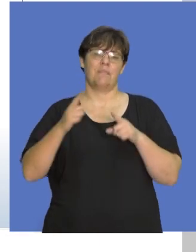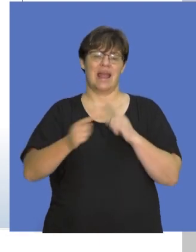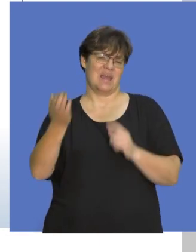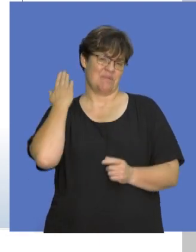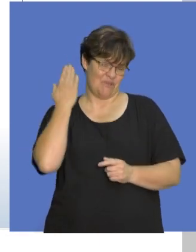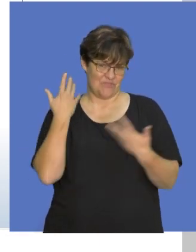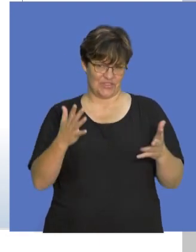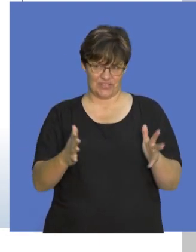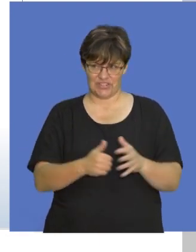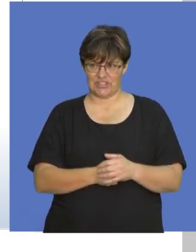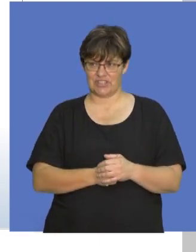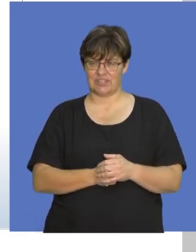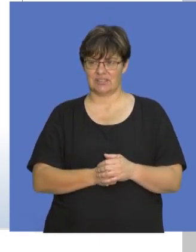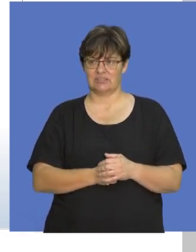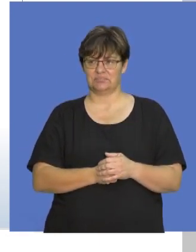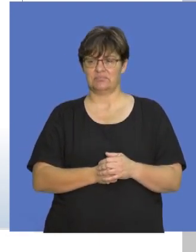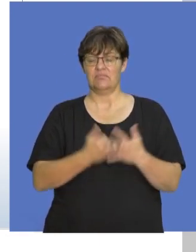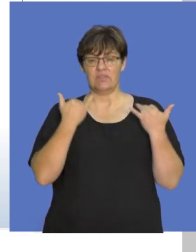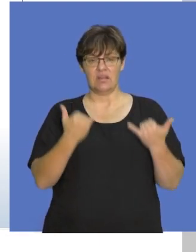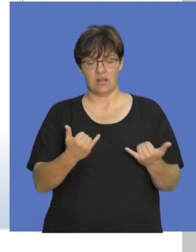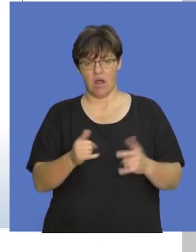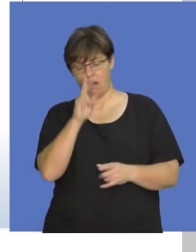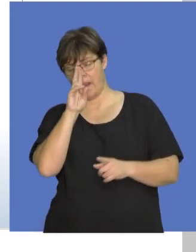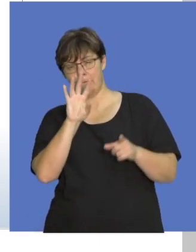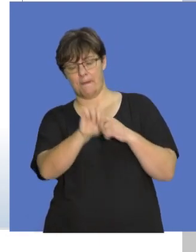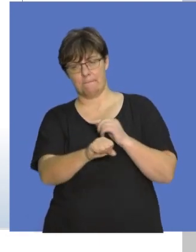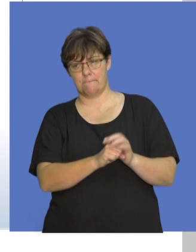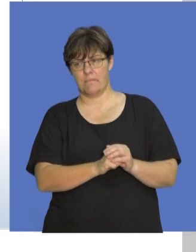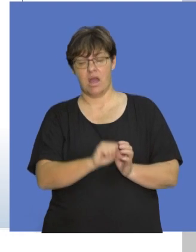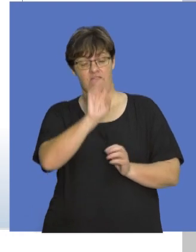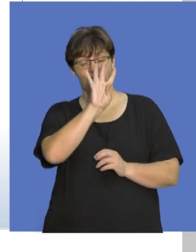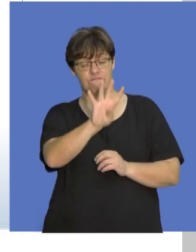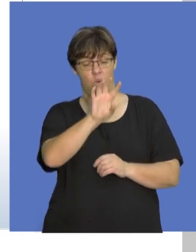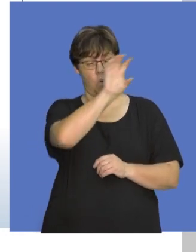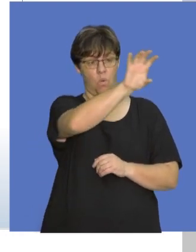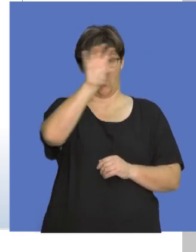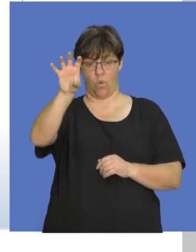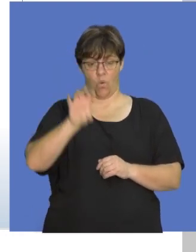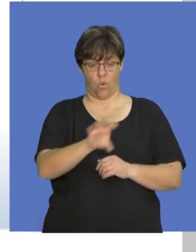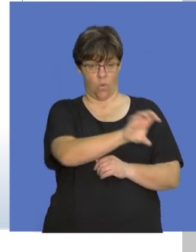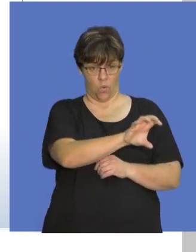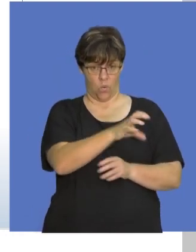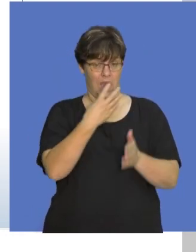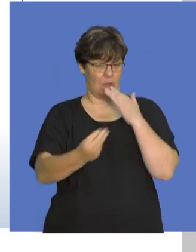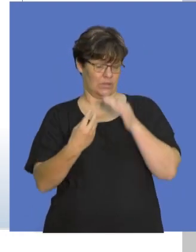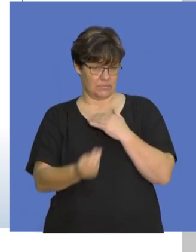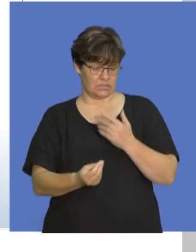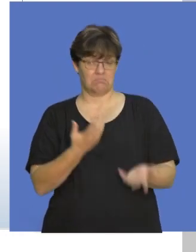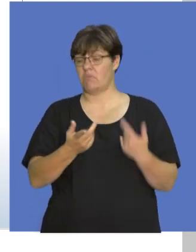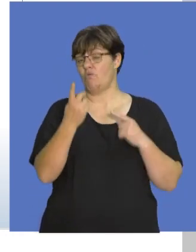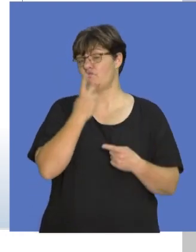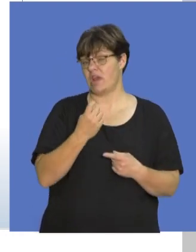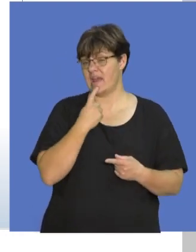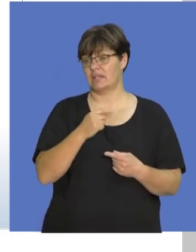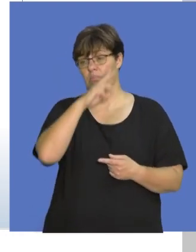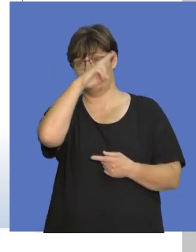because I was playing a little bit earlier. And we're going to recognize that we've got 4 possible outcomes. So